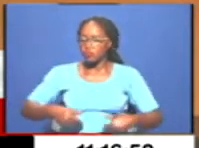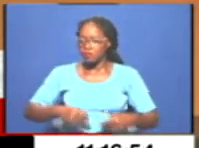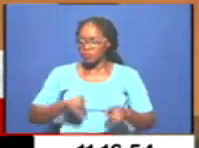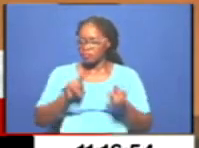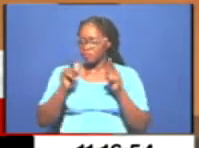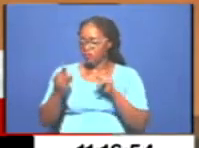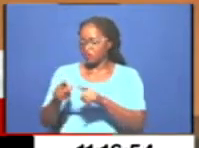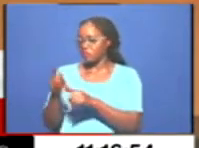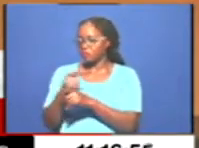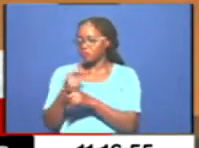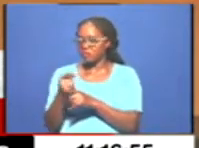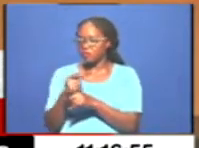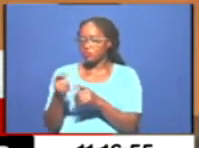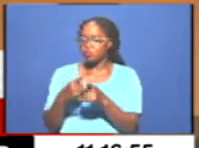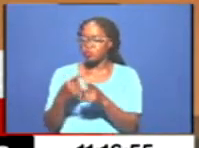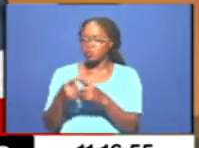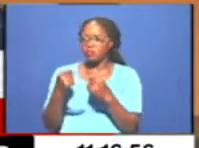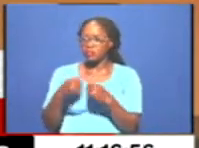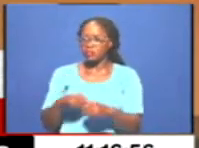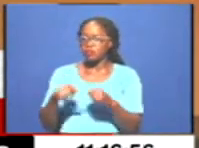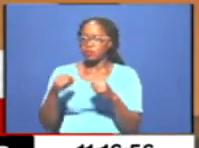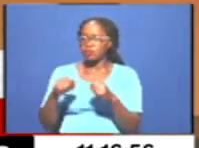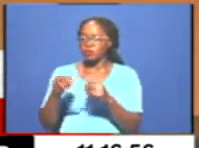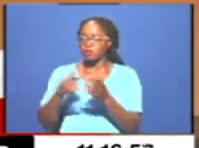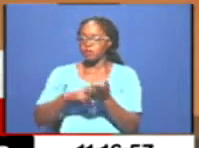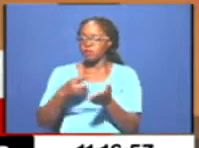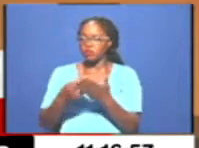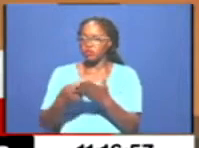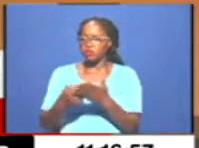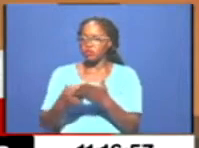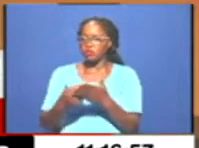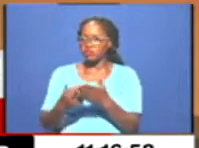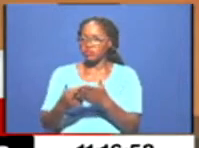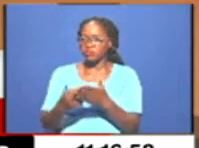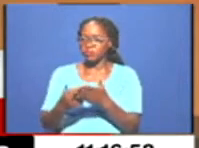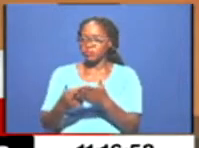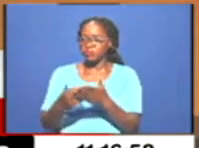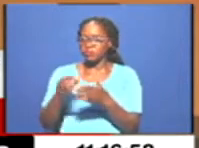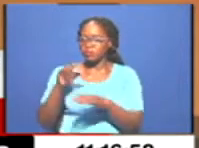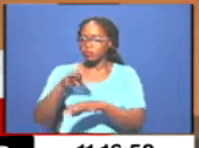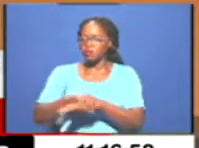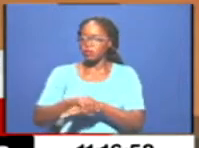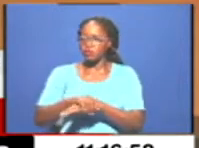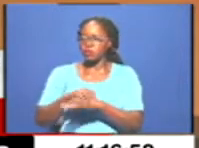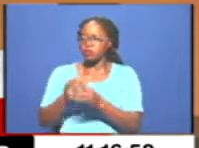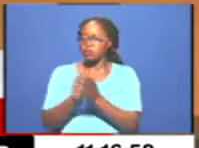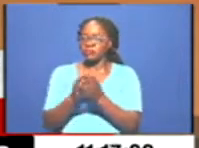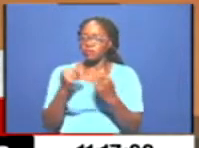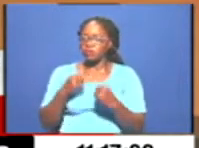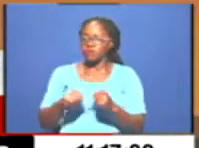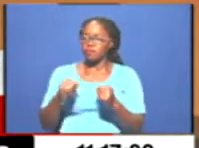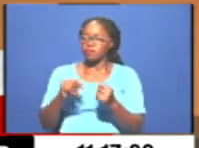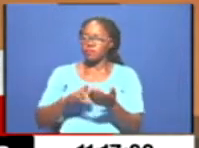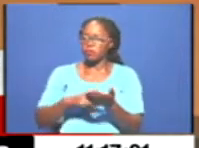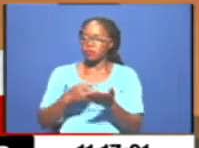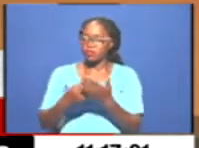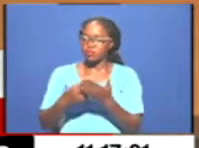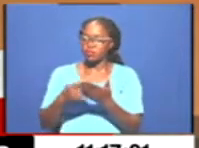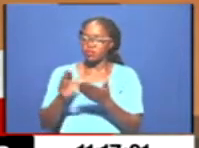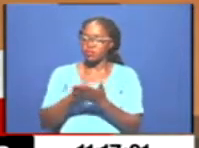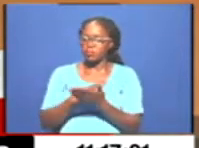train, they'll be able to get resources which are limited. They'll be able to get resources shared. For example, if you